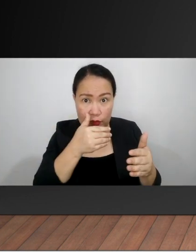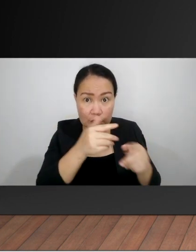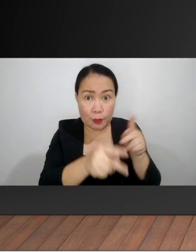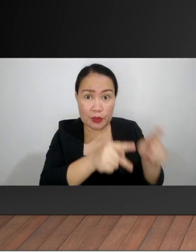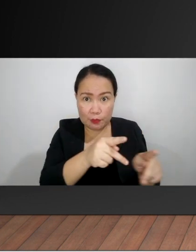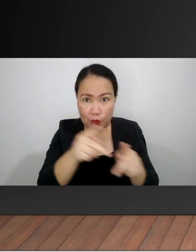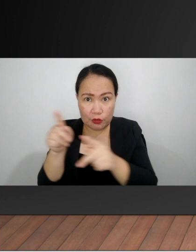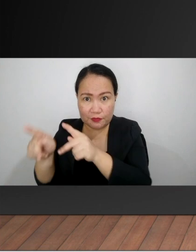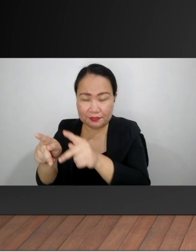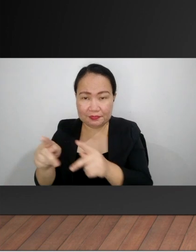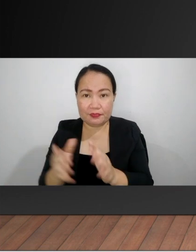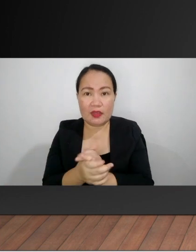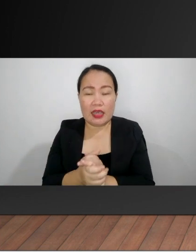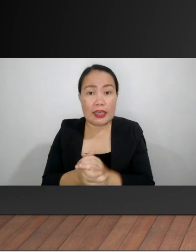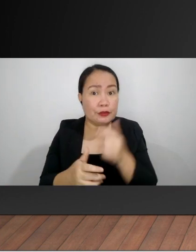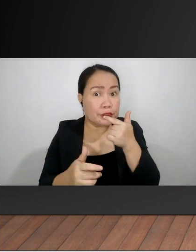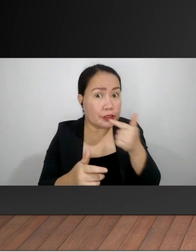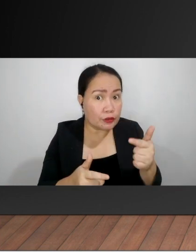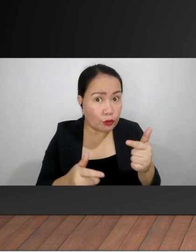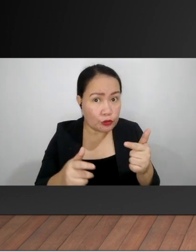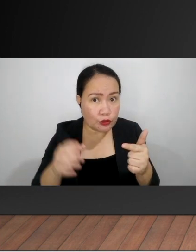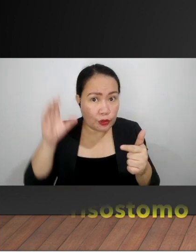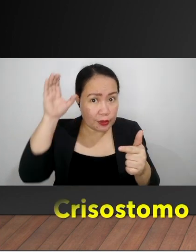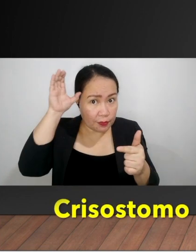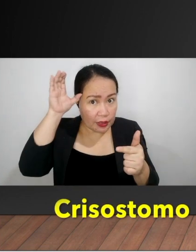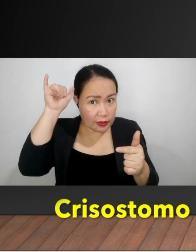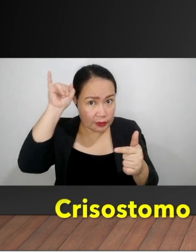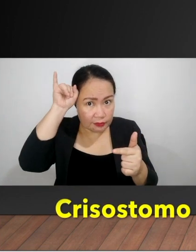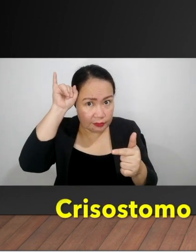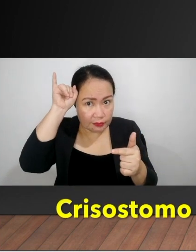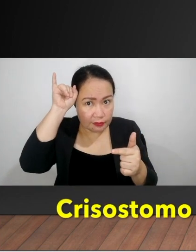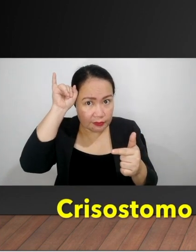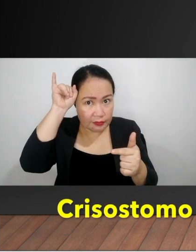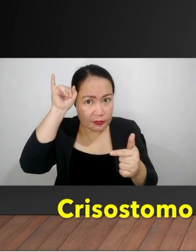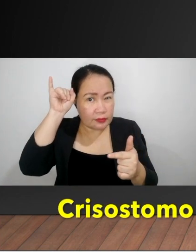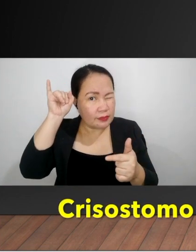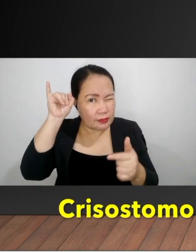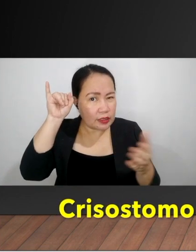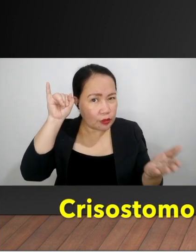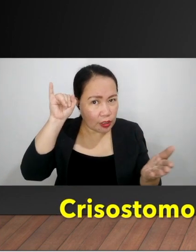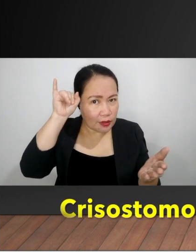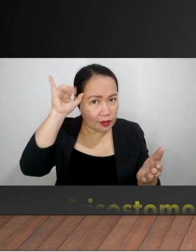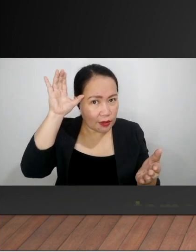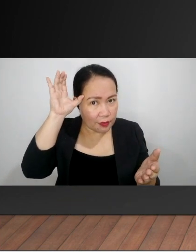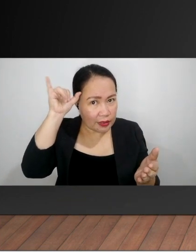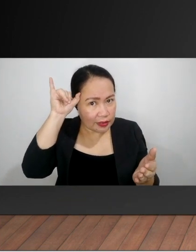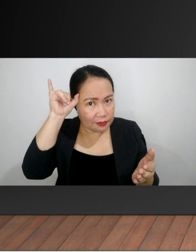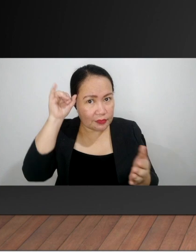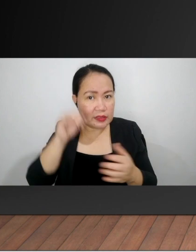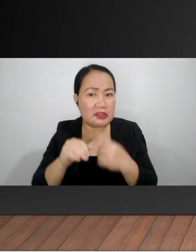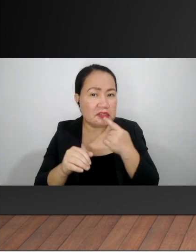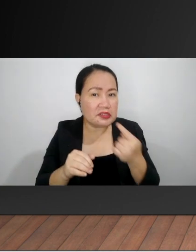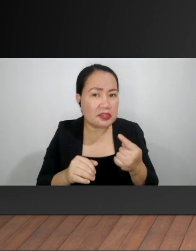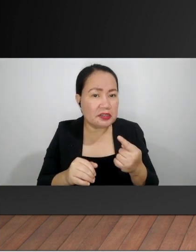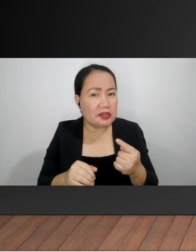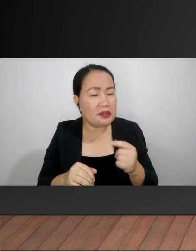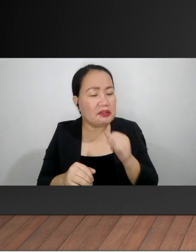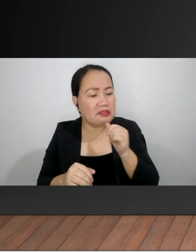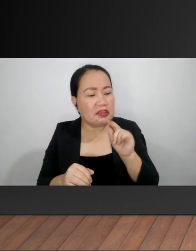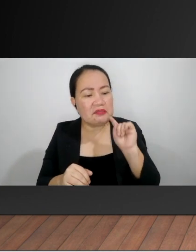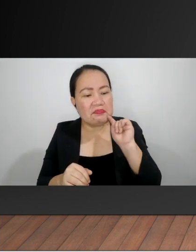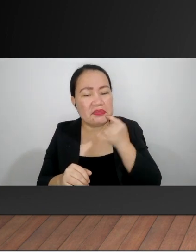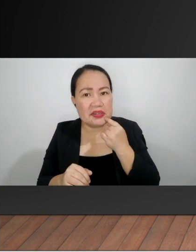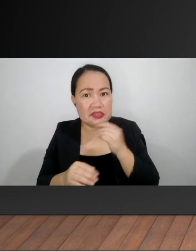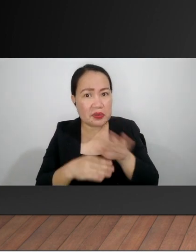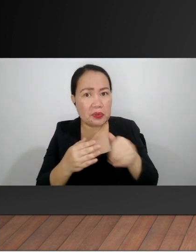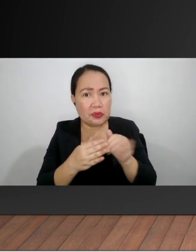to him one by one. He also greeted Ibarra, winked at him, and said that he